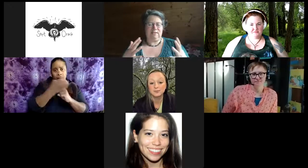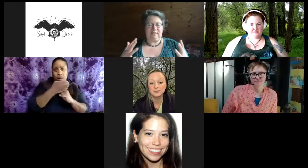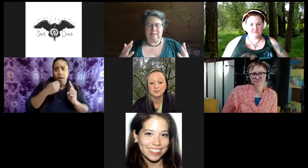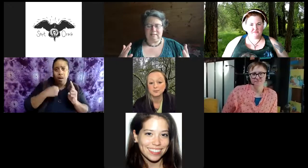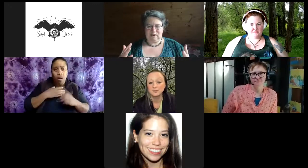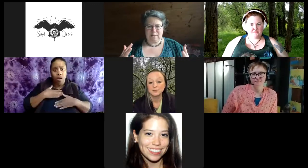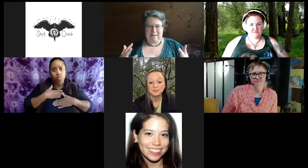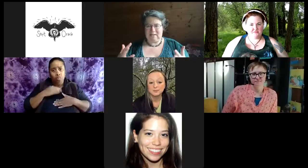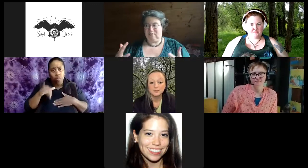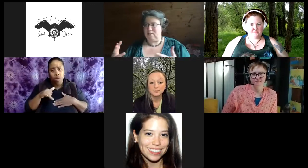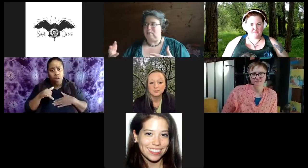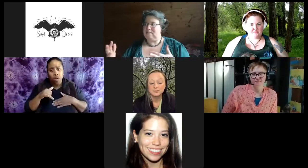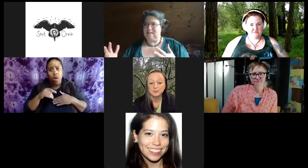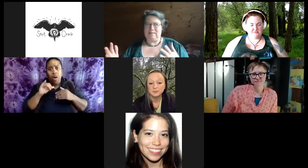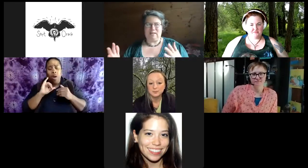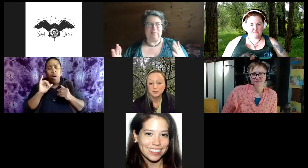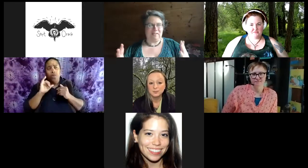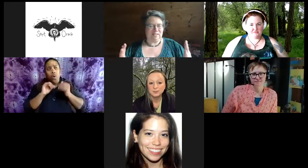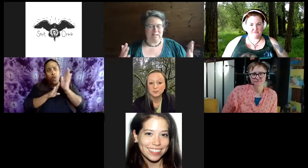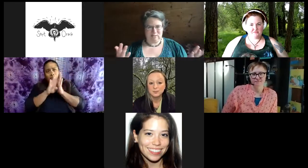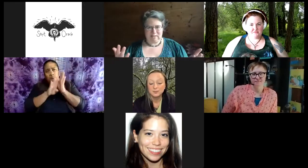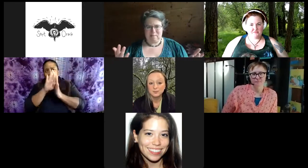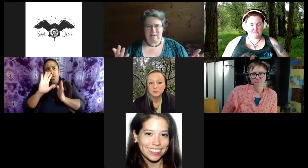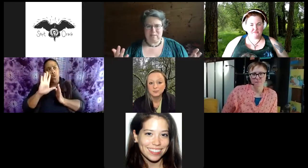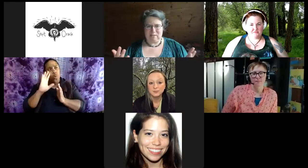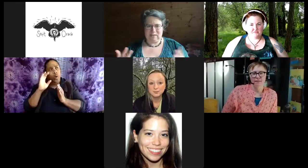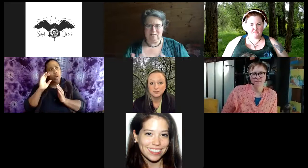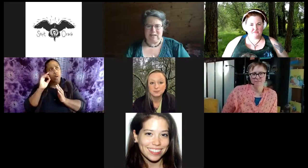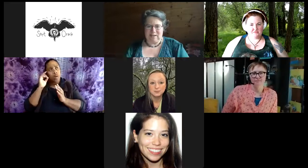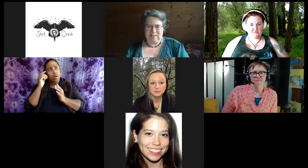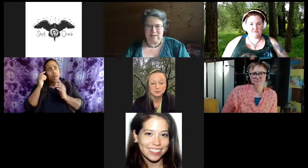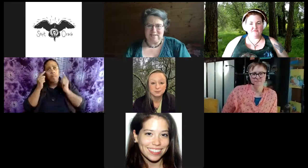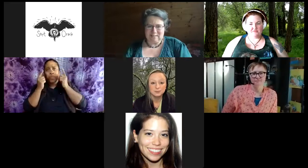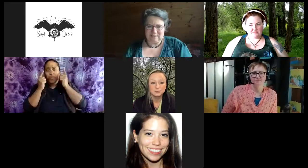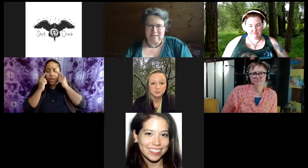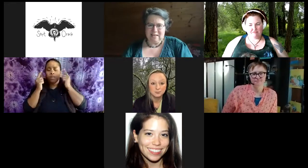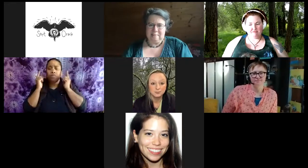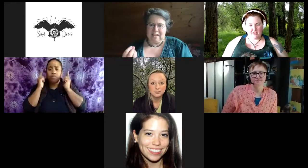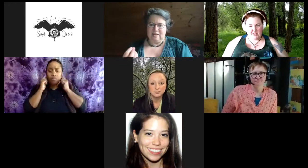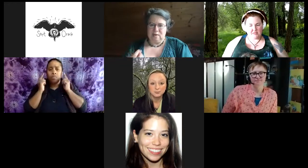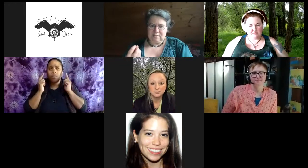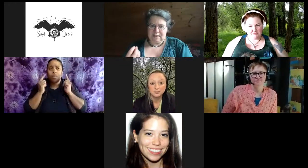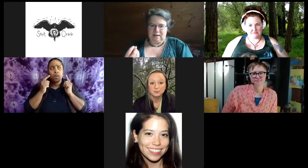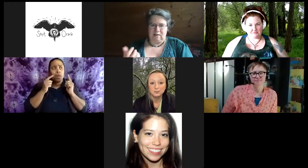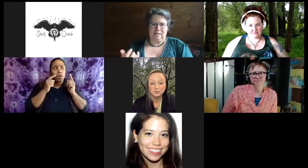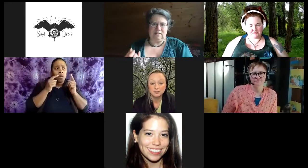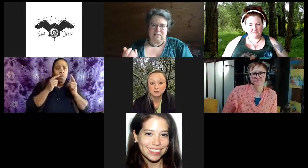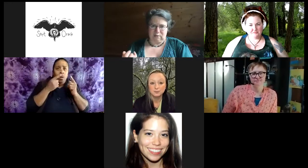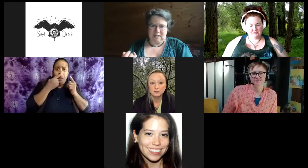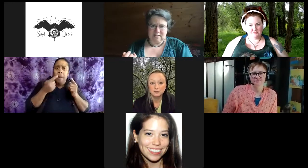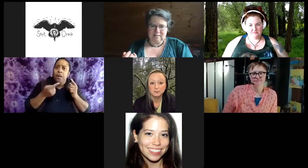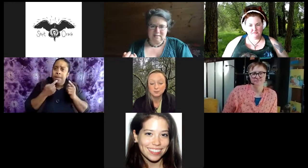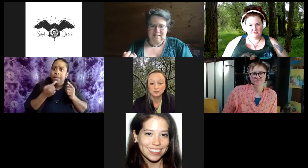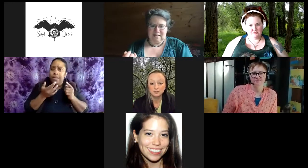increasing your senses and your capacity for noticing what's all around you. That's really the big opportunity of being out there in nature and noticing in all kinds of